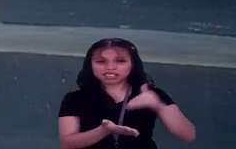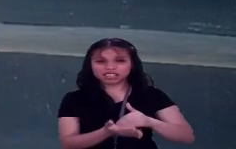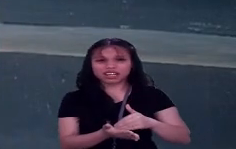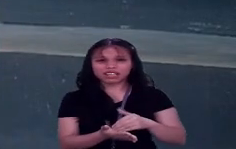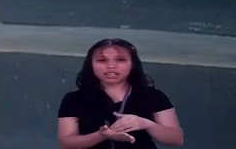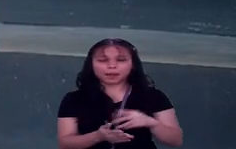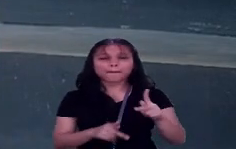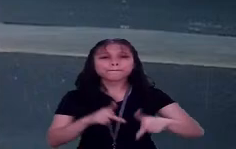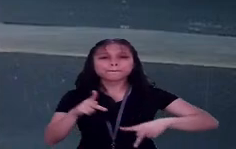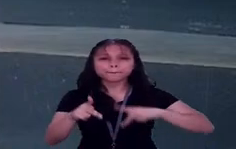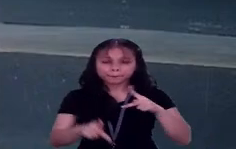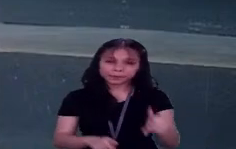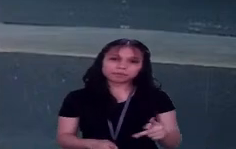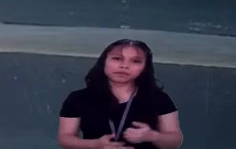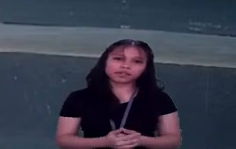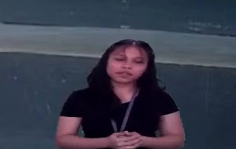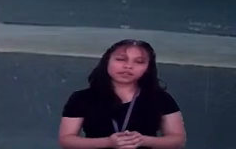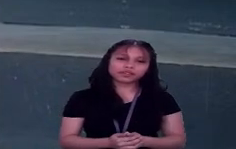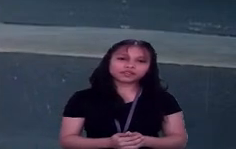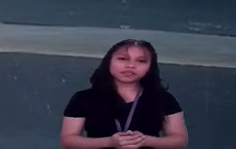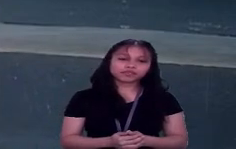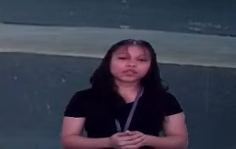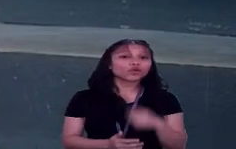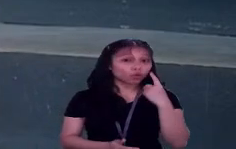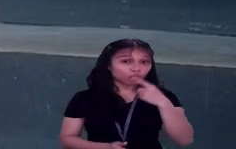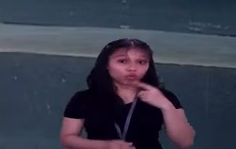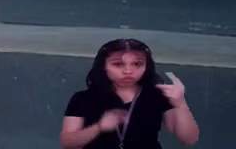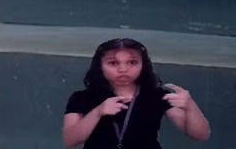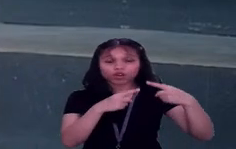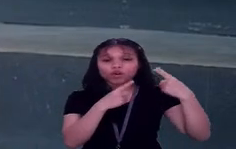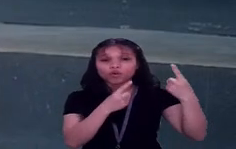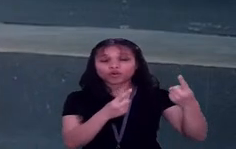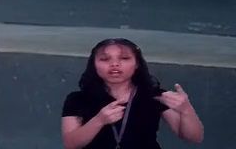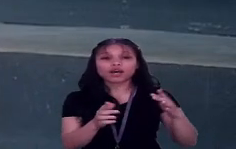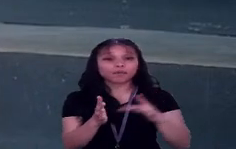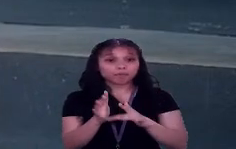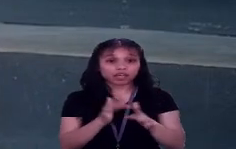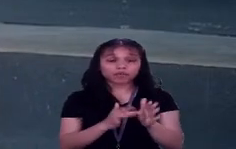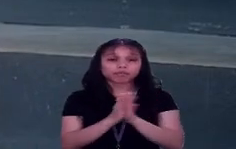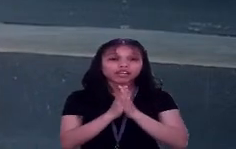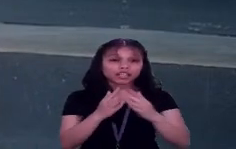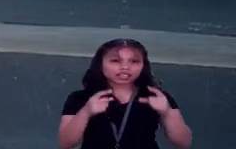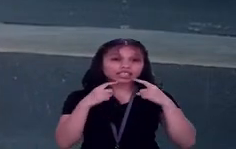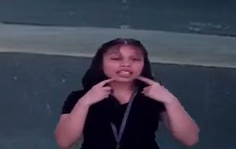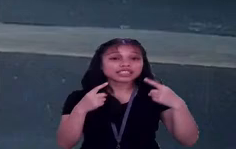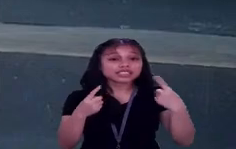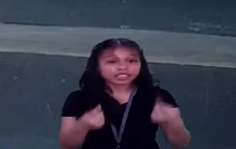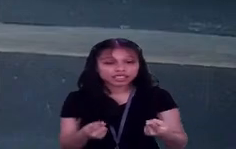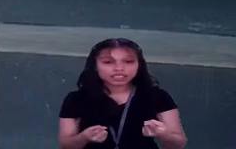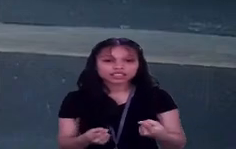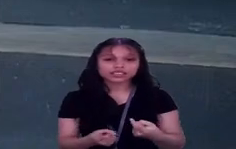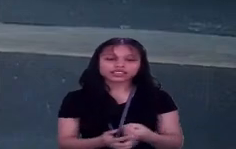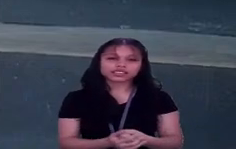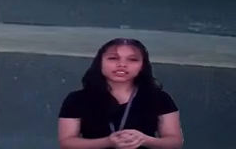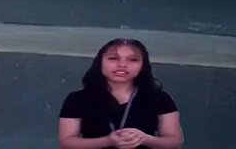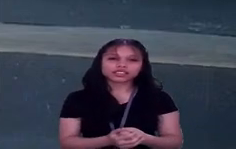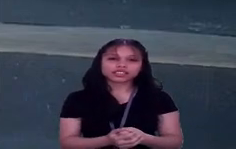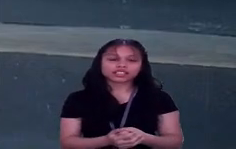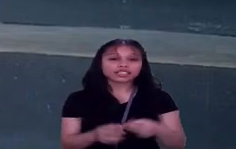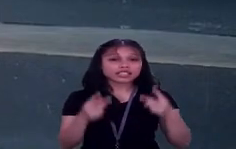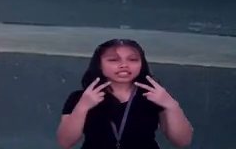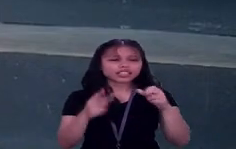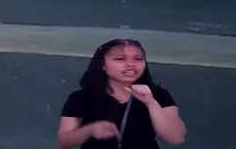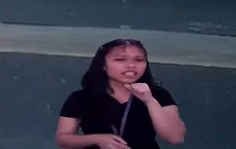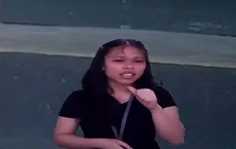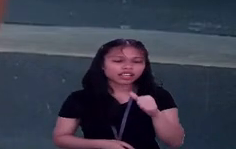and going rich and poor. Who will go? What the Bible says in John chapter 6, verse 45, 35, "Say not